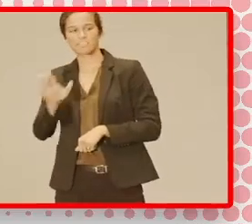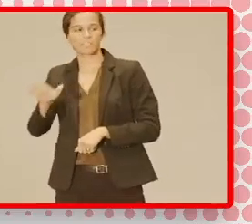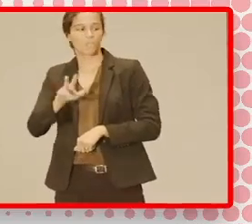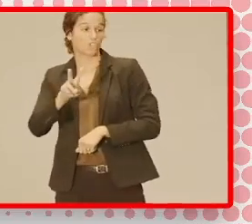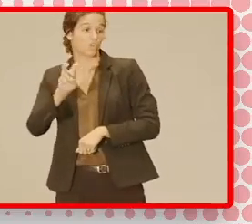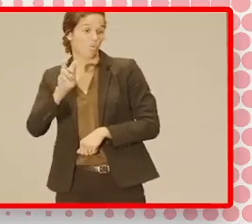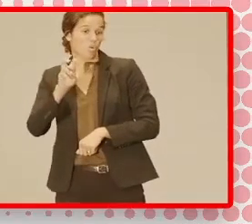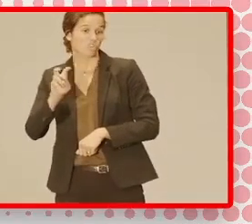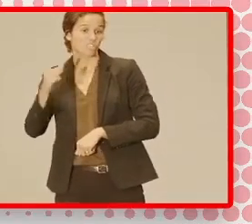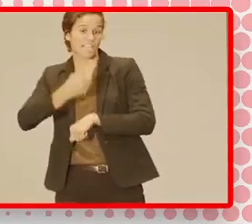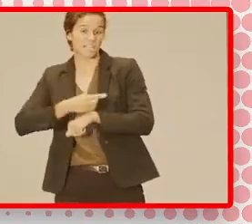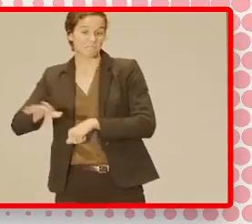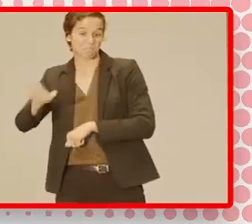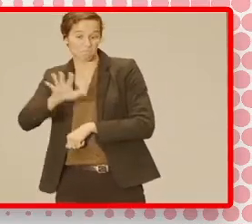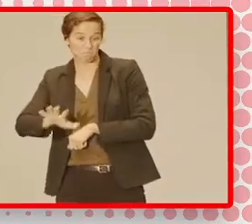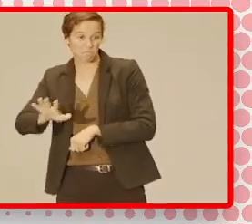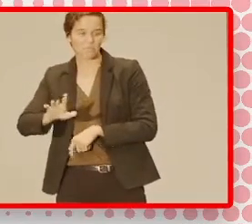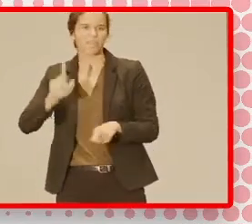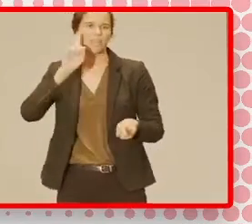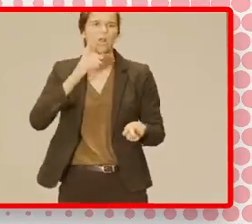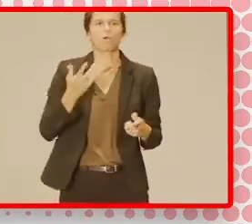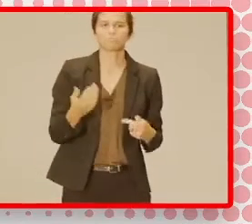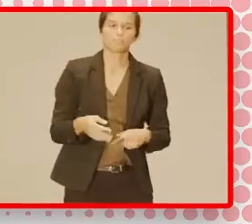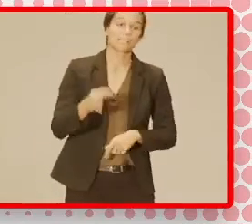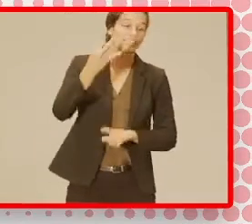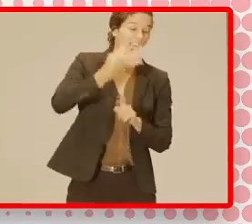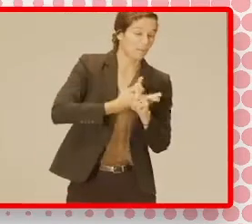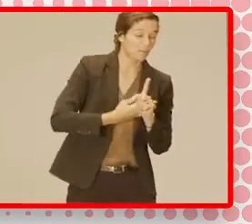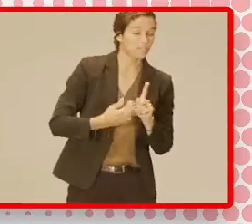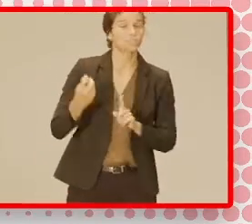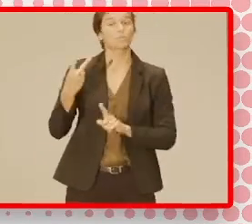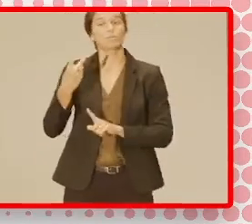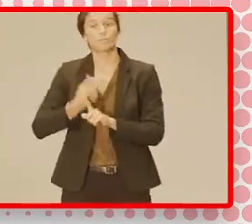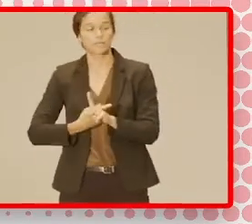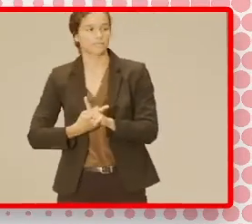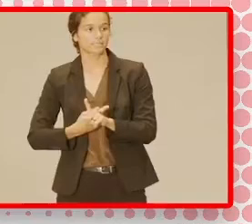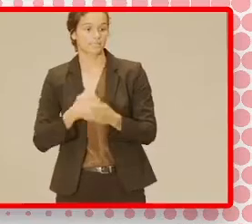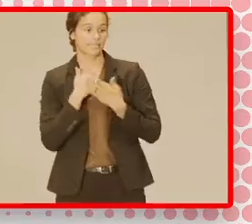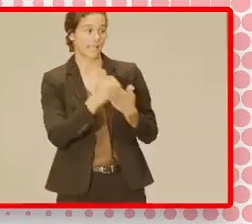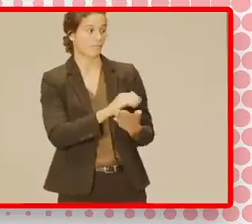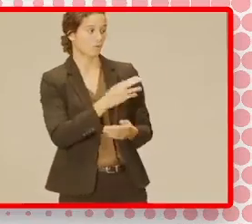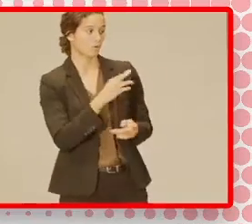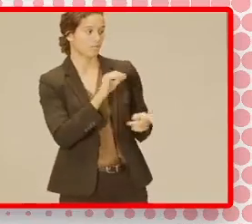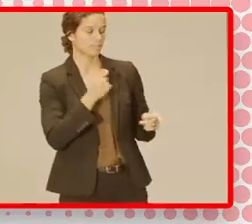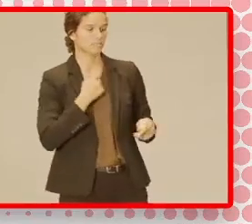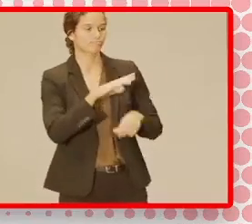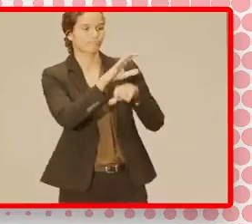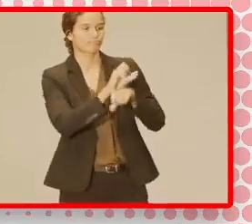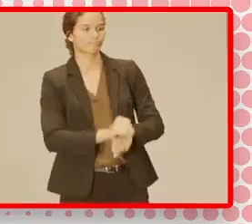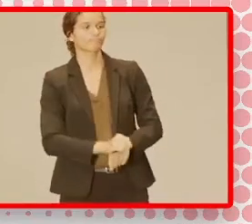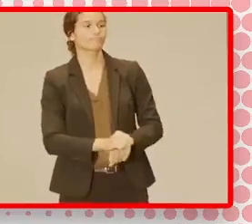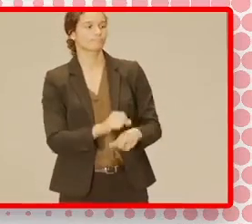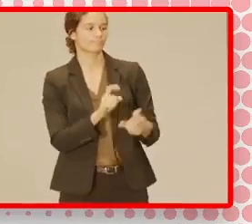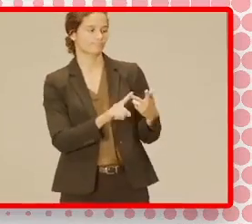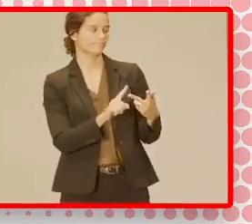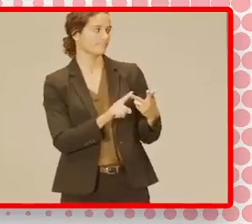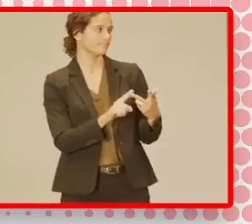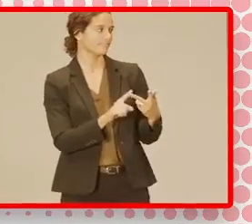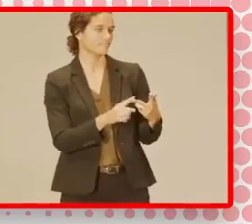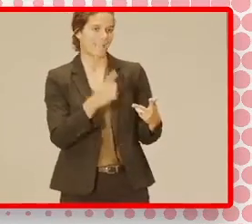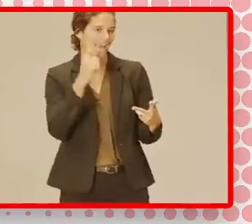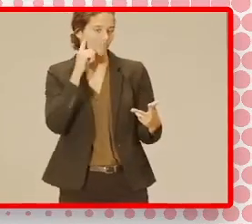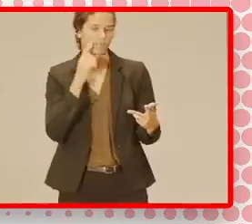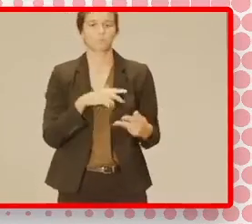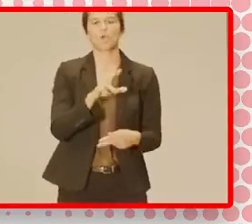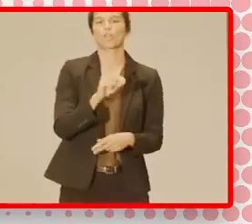thinking it was going to take 9 to 12 months to help Chris build this 1% better habit. I didn't go in thinking it was going to take